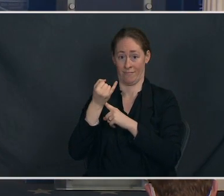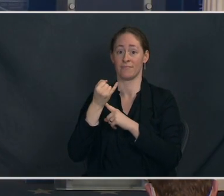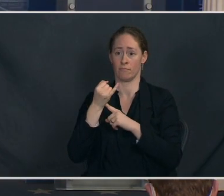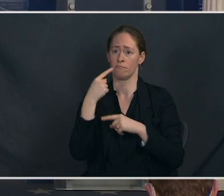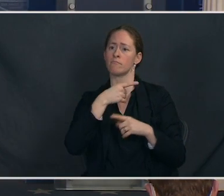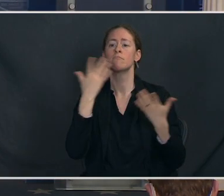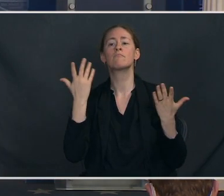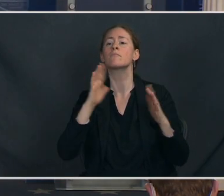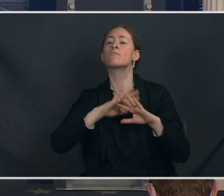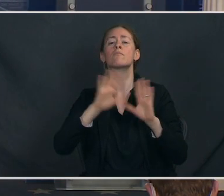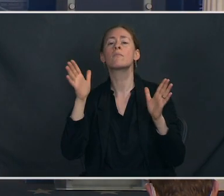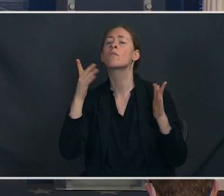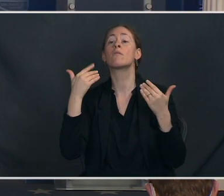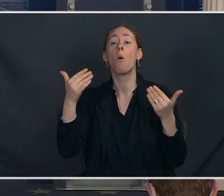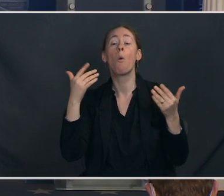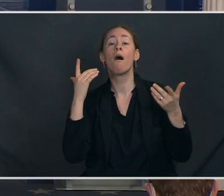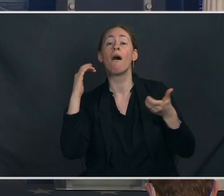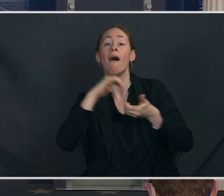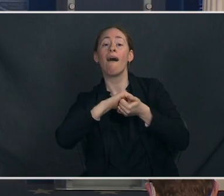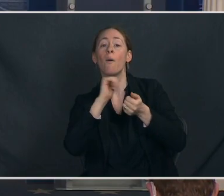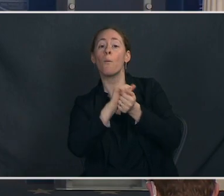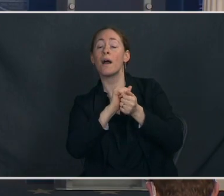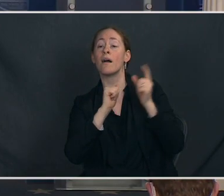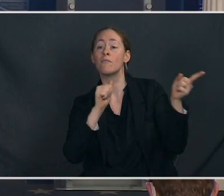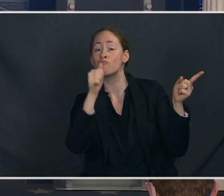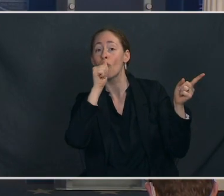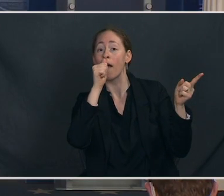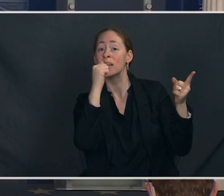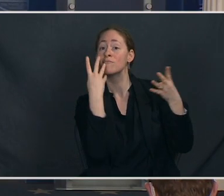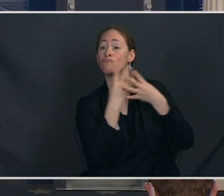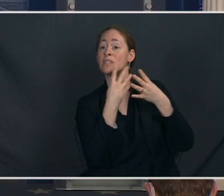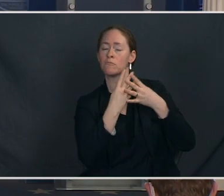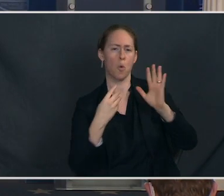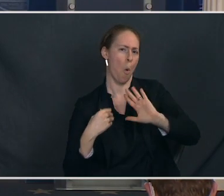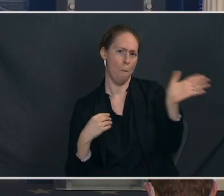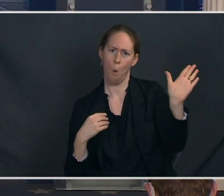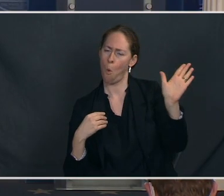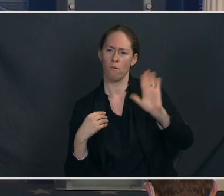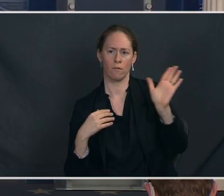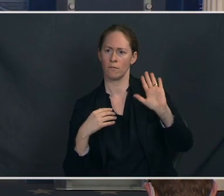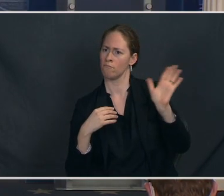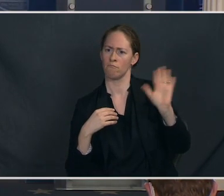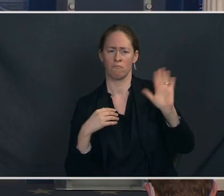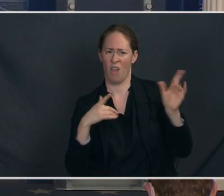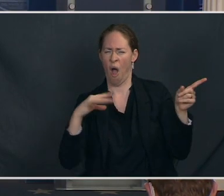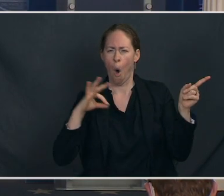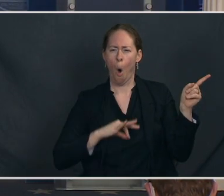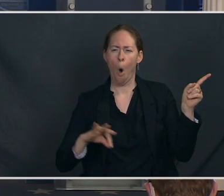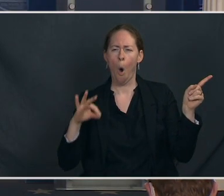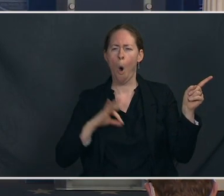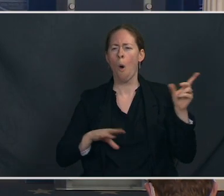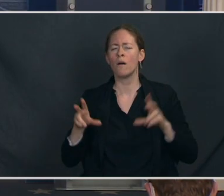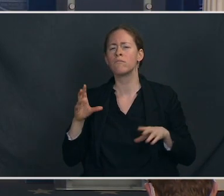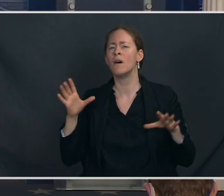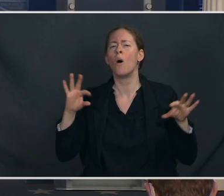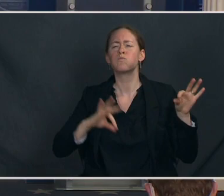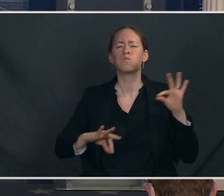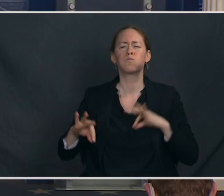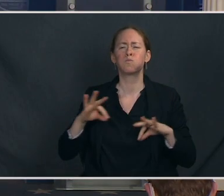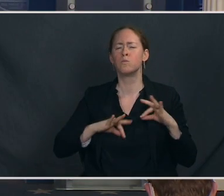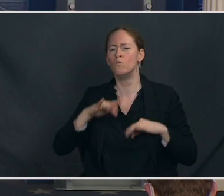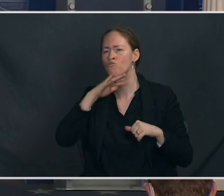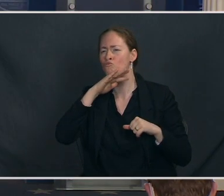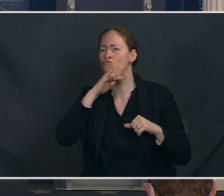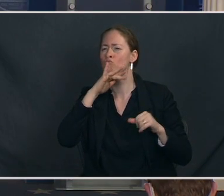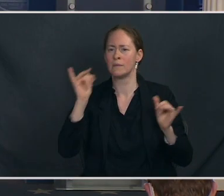private prisons. Private prisons profiteer off of federal prisoners and are proven to be, or found to be by the